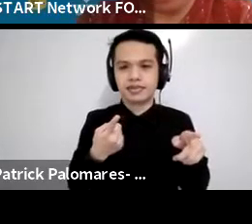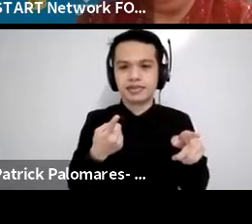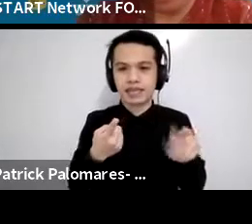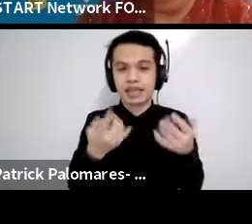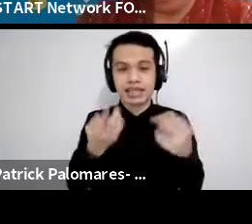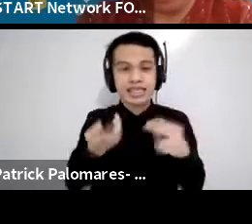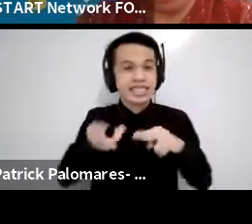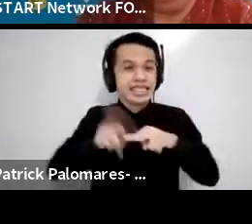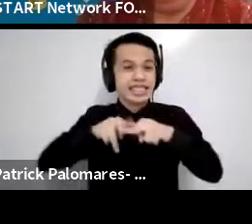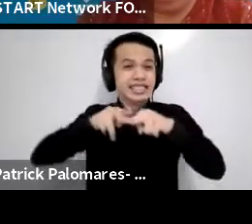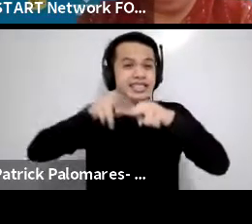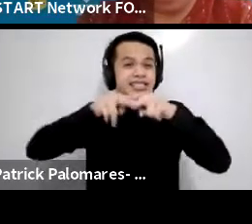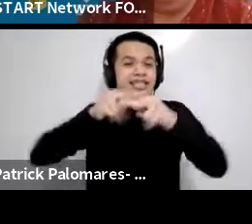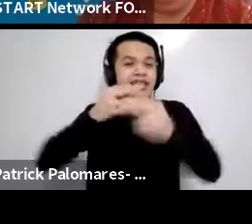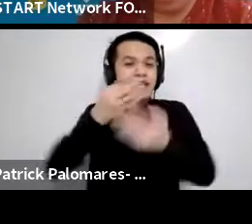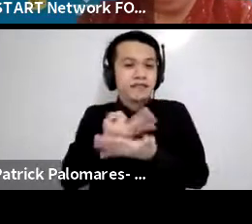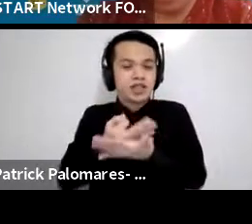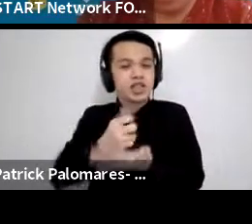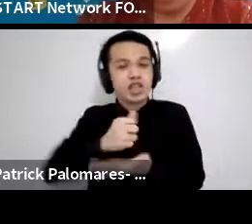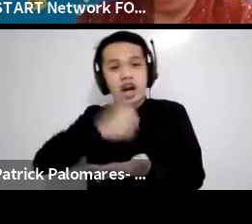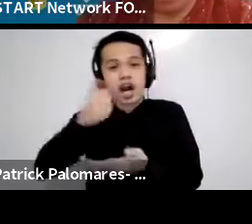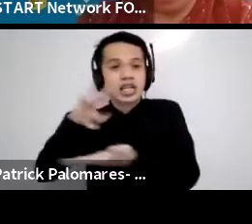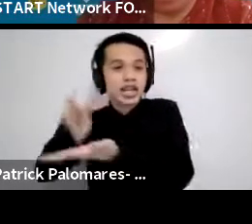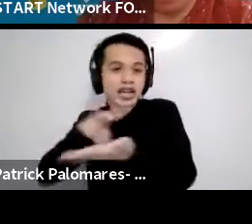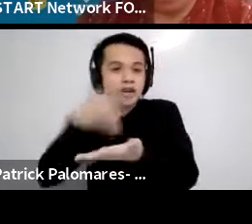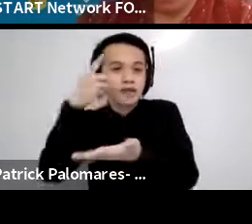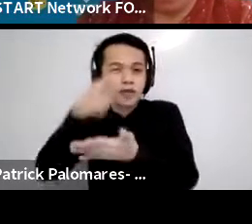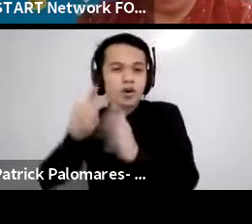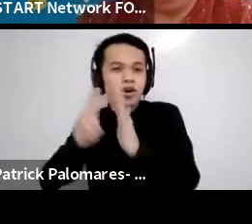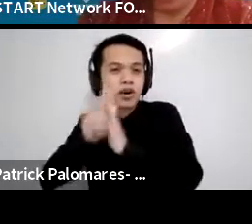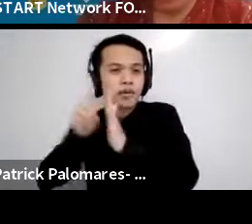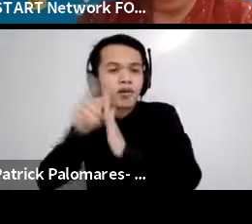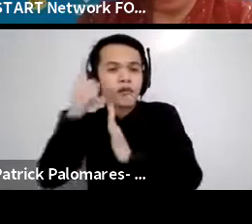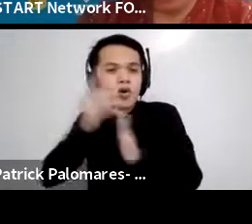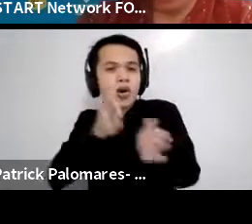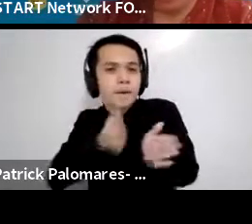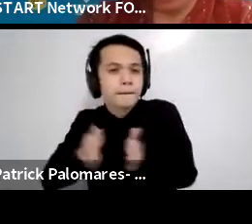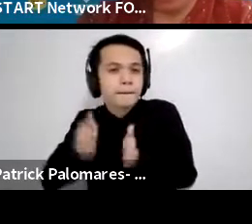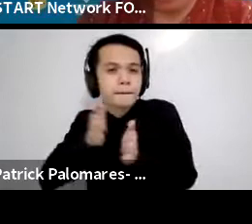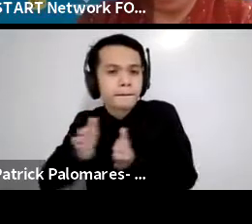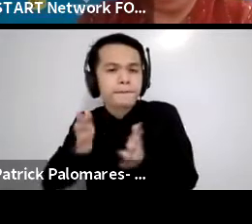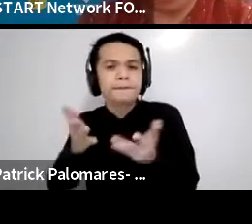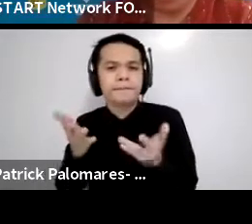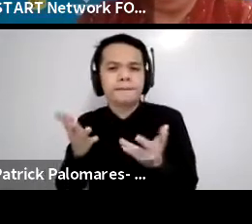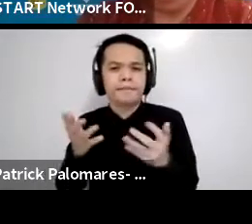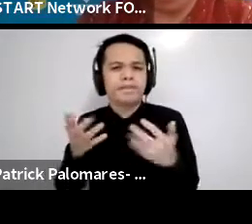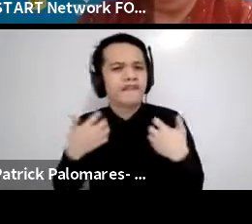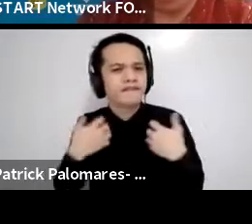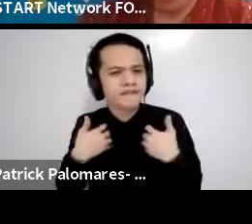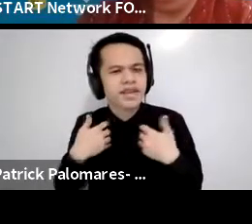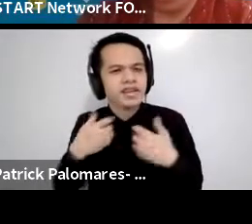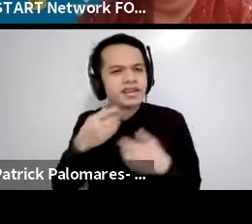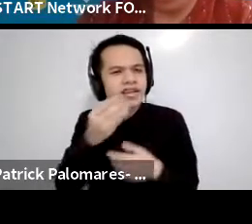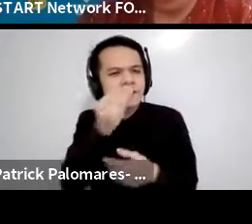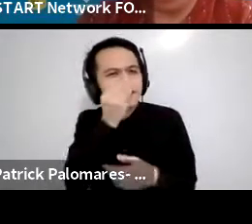our financing on other areas of development on preparedness, we have